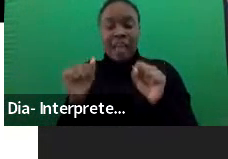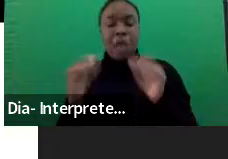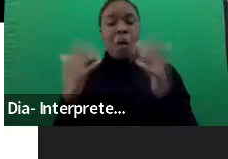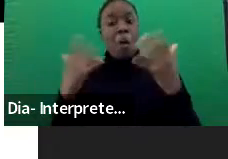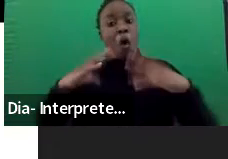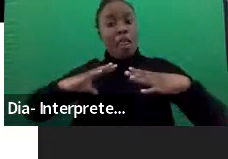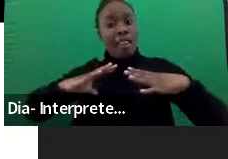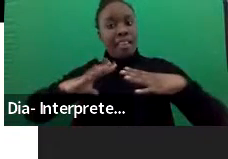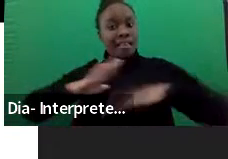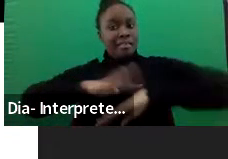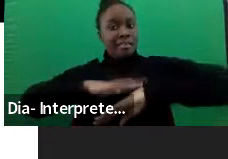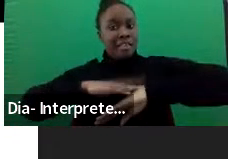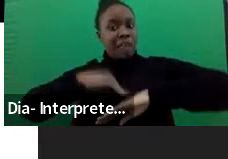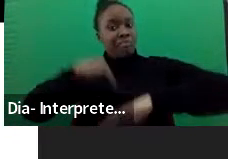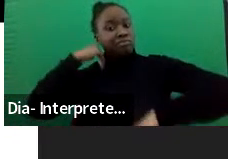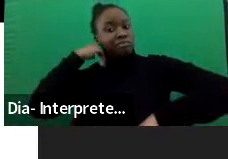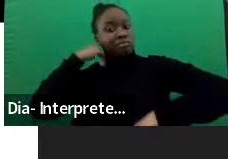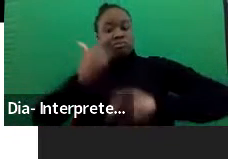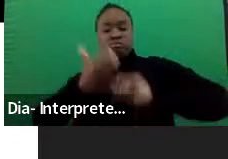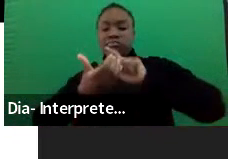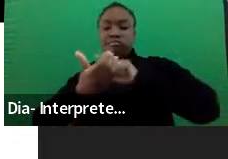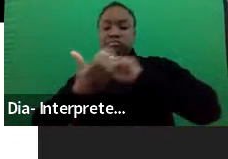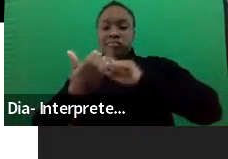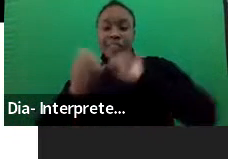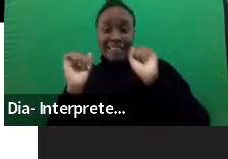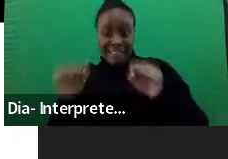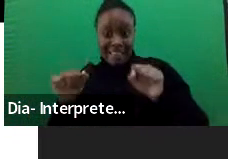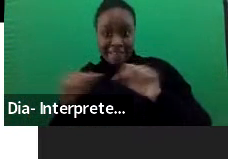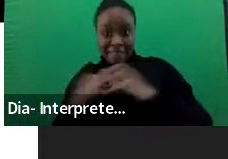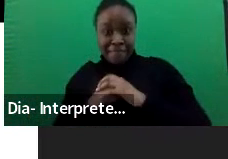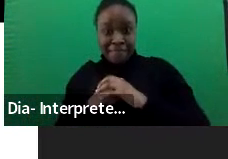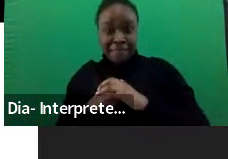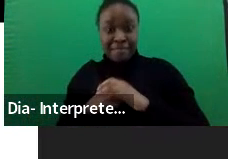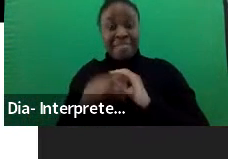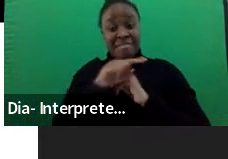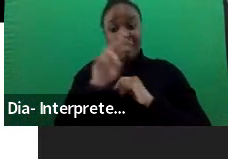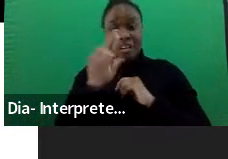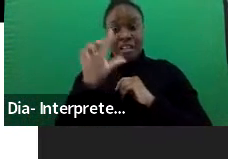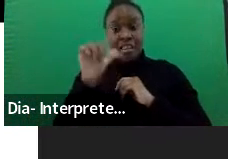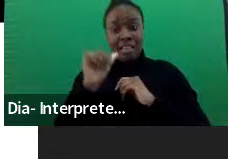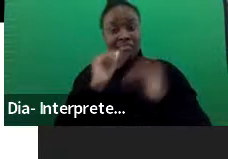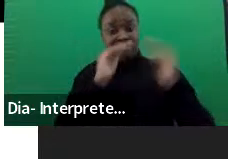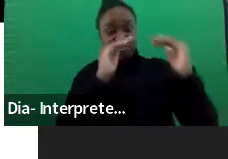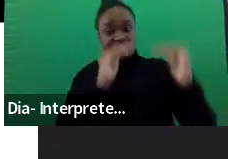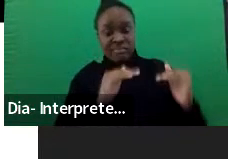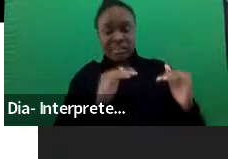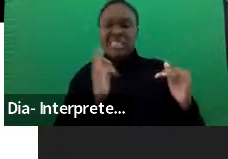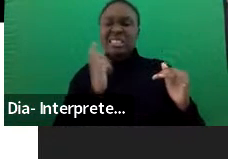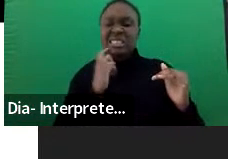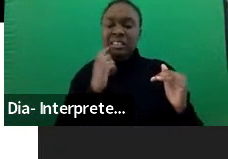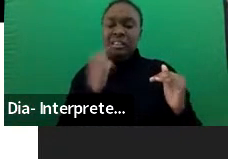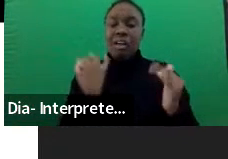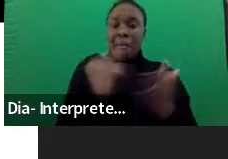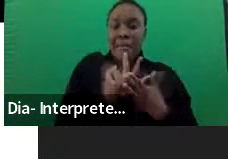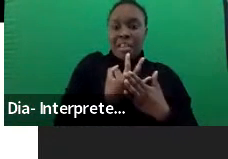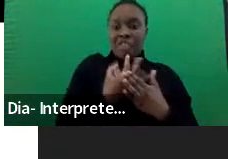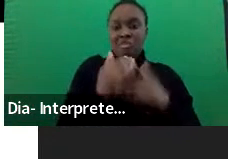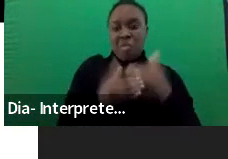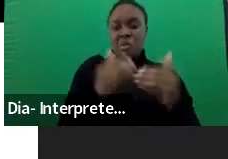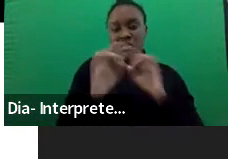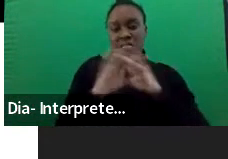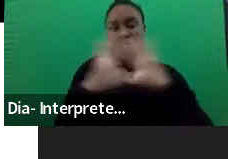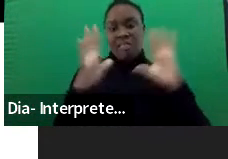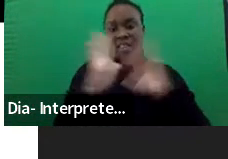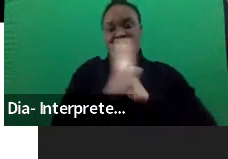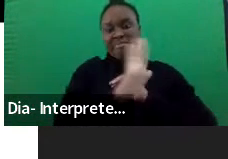The RLA also offers a very improved management capability of the application process. And this has